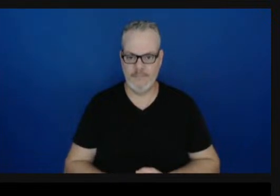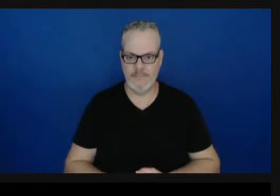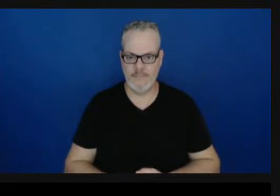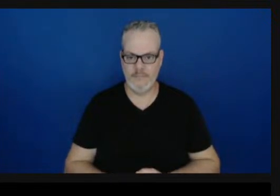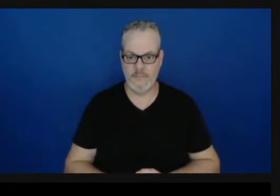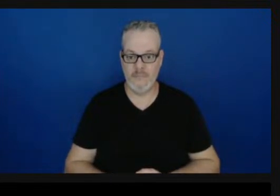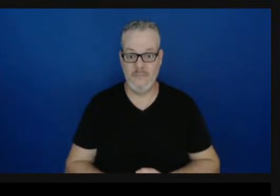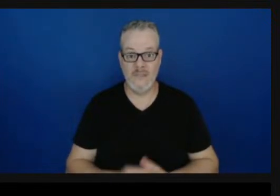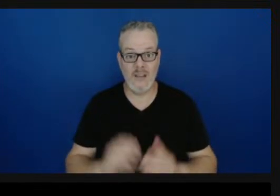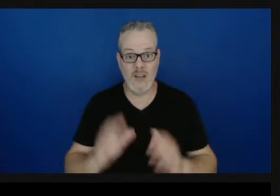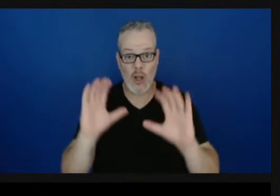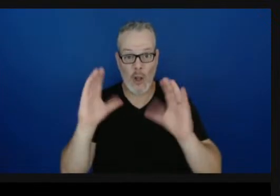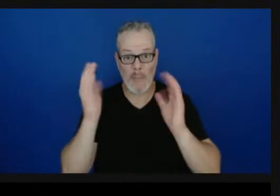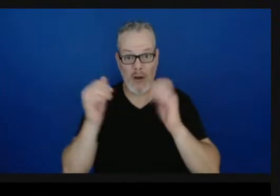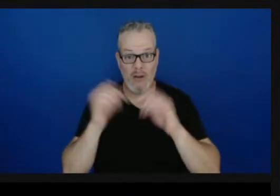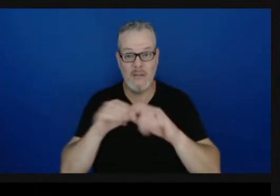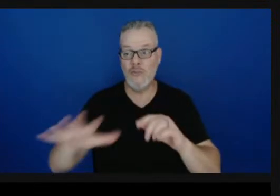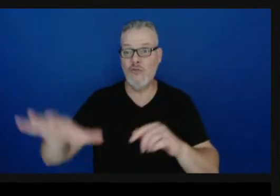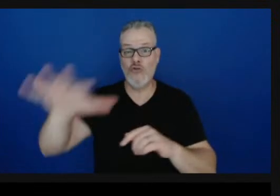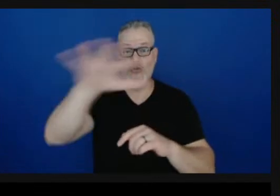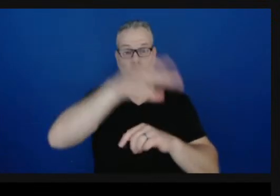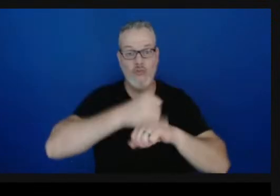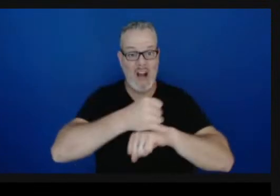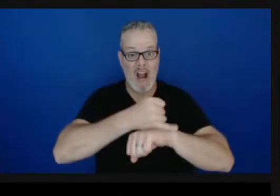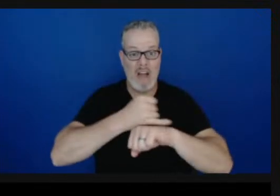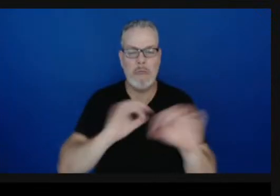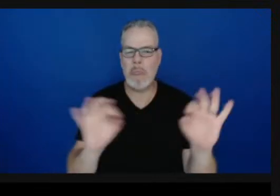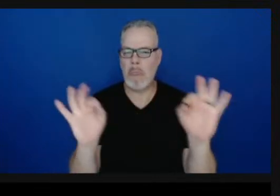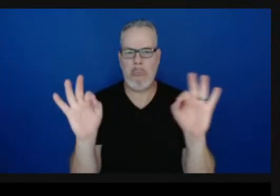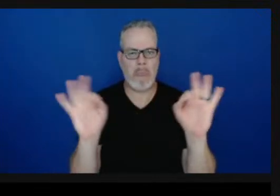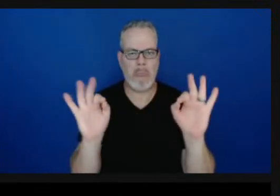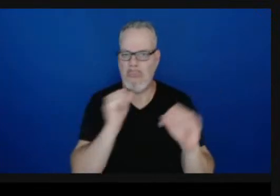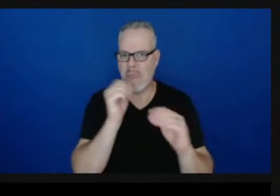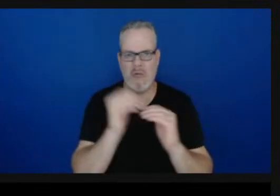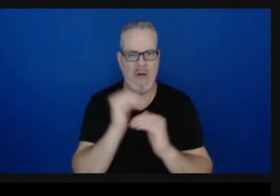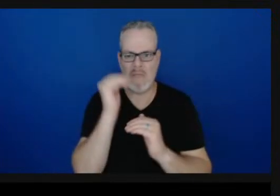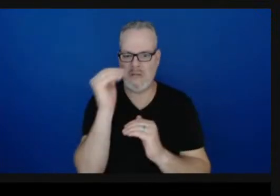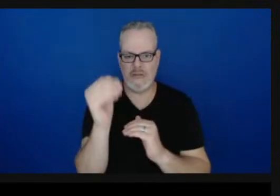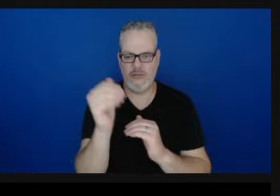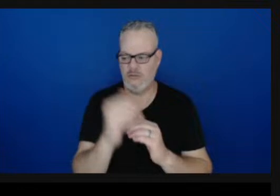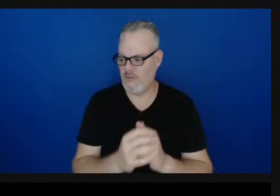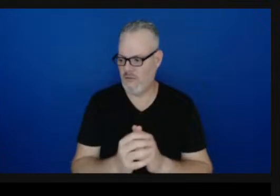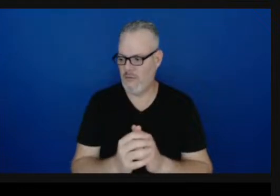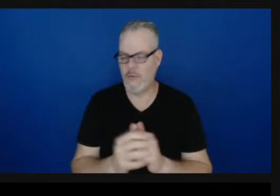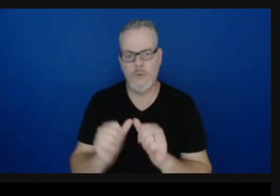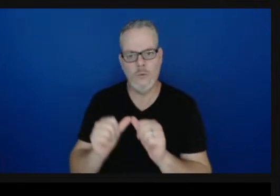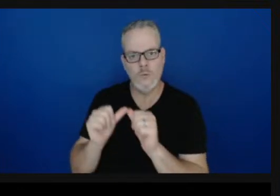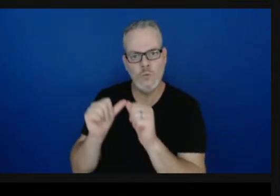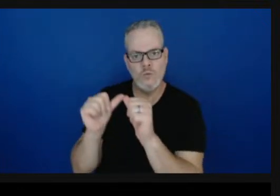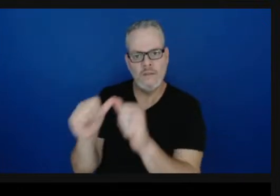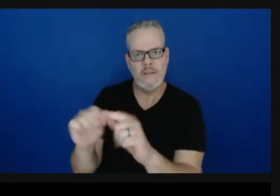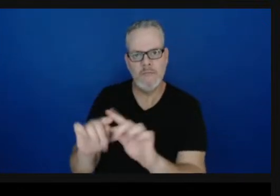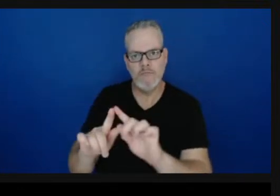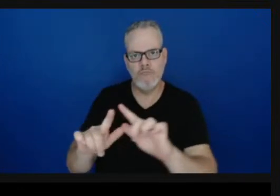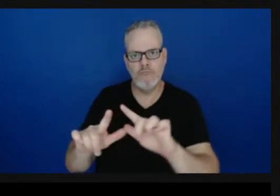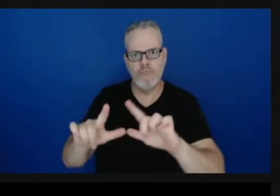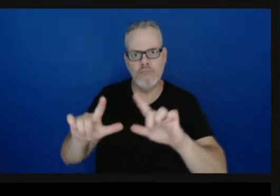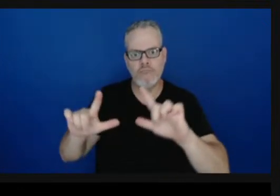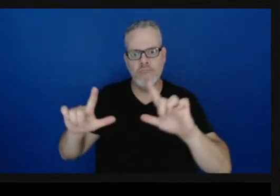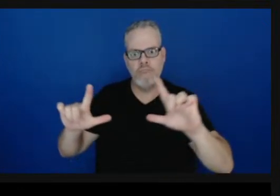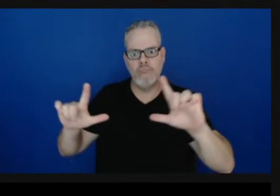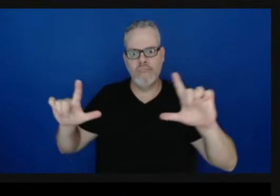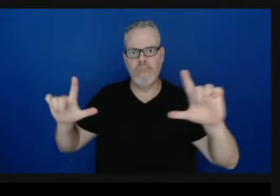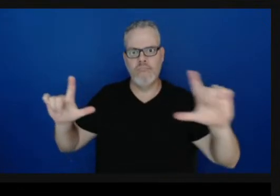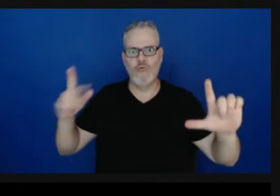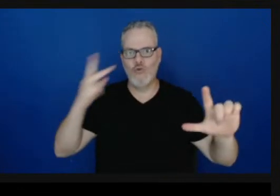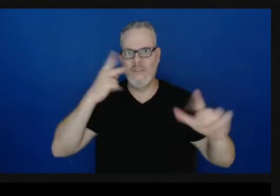notable elsewhere as well. So we'll come back to our other map. Let's keep zooming out just so you can see the whole island here and the events